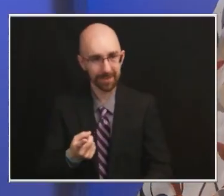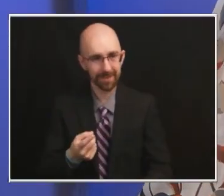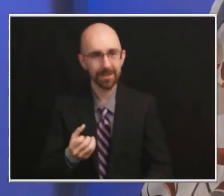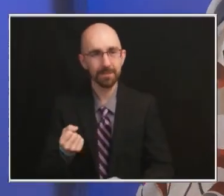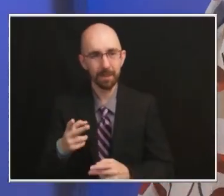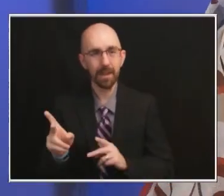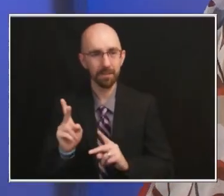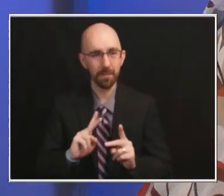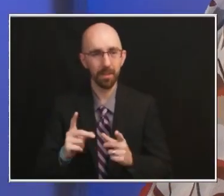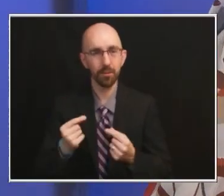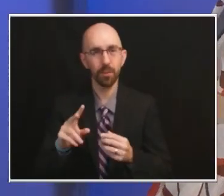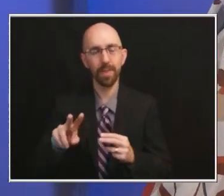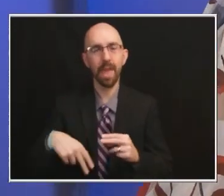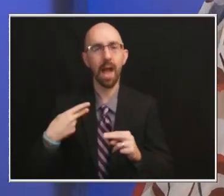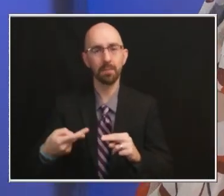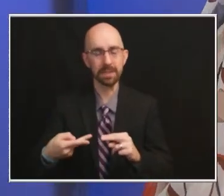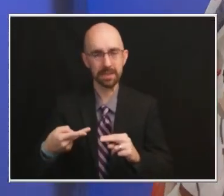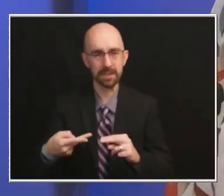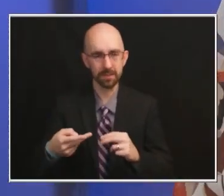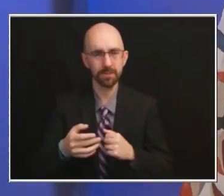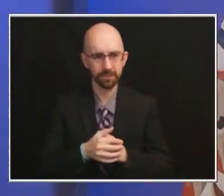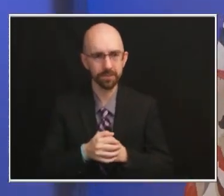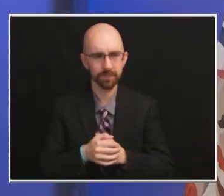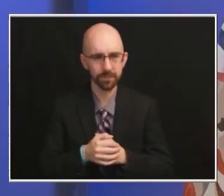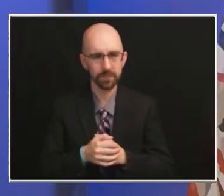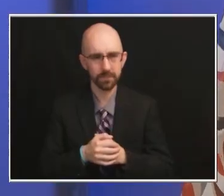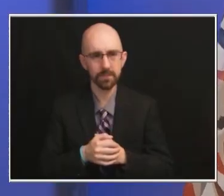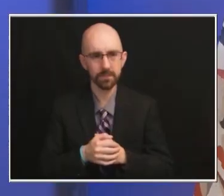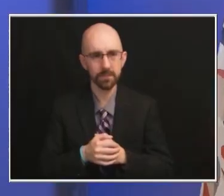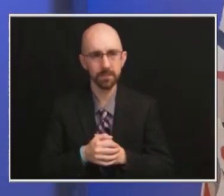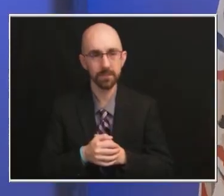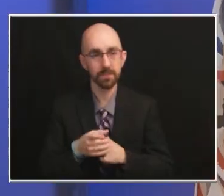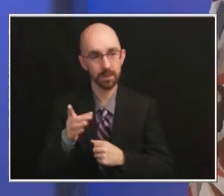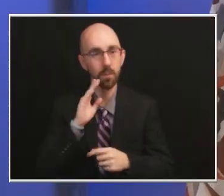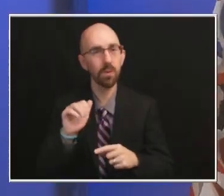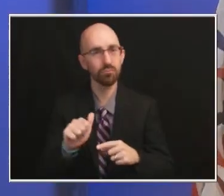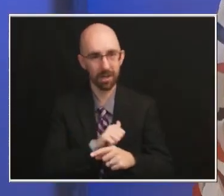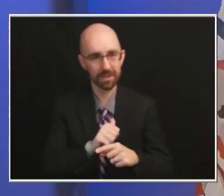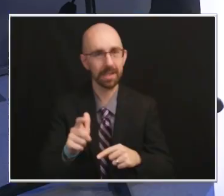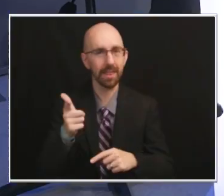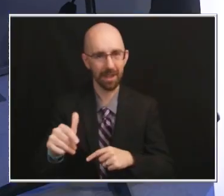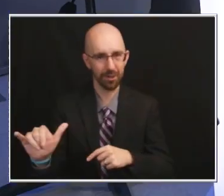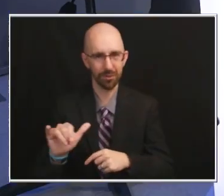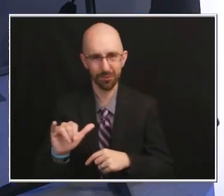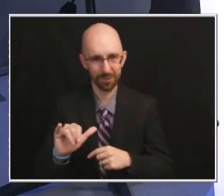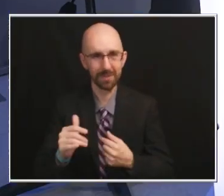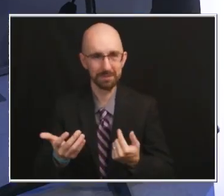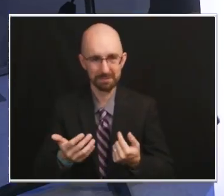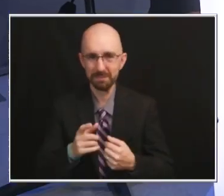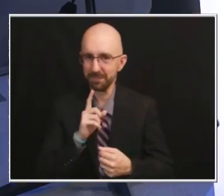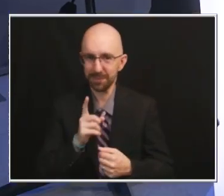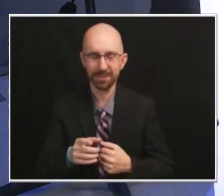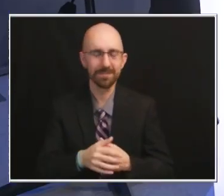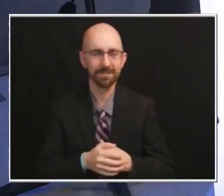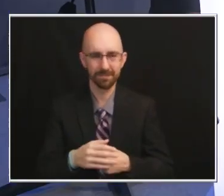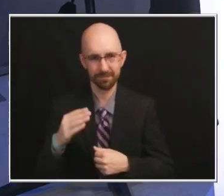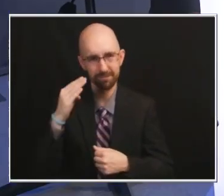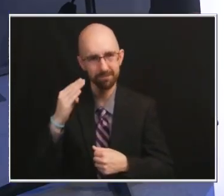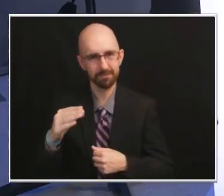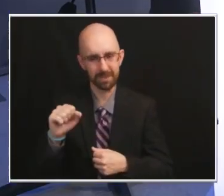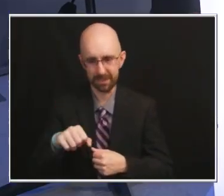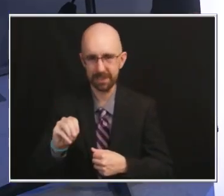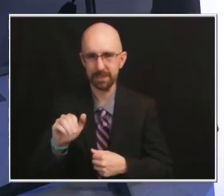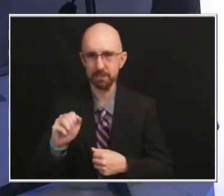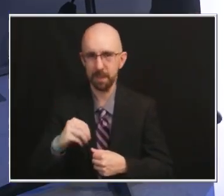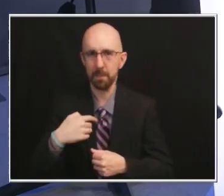do it the opposite way. Oh. I'll have to. So you're going to practice it later too, I bet. Yes, ma'am, I